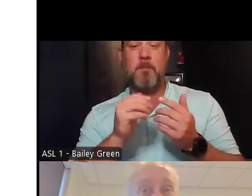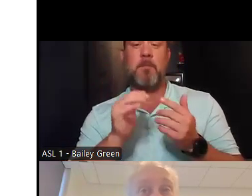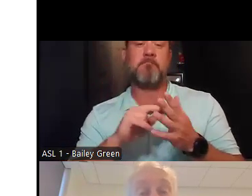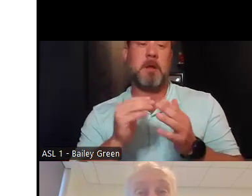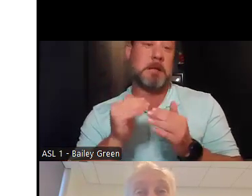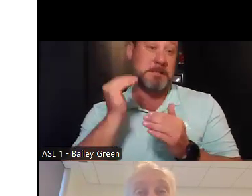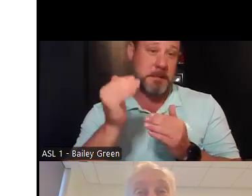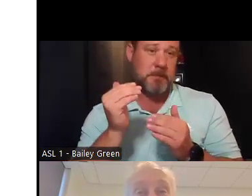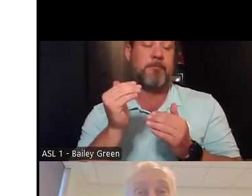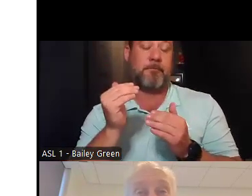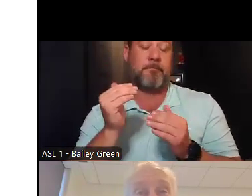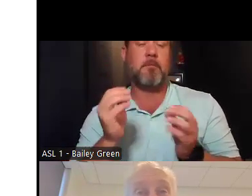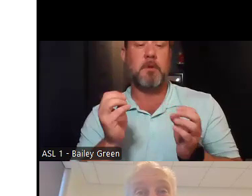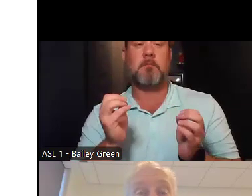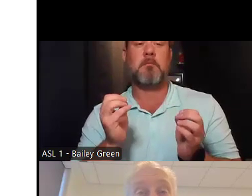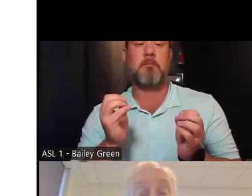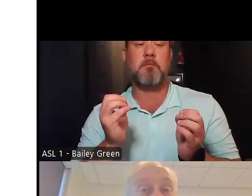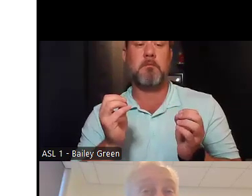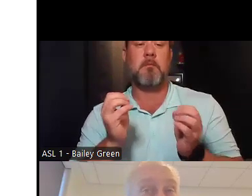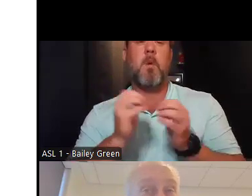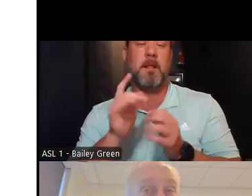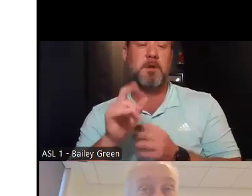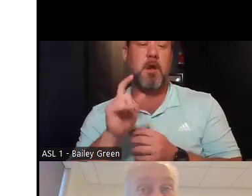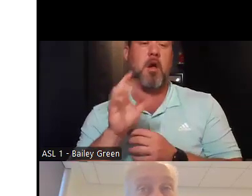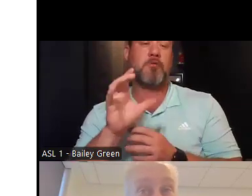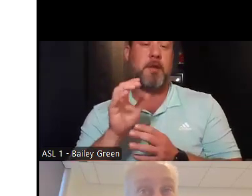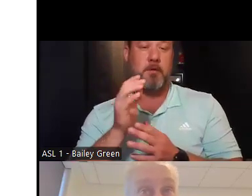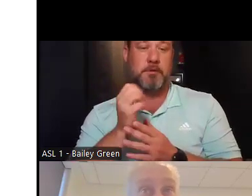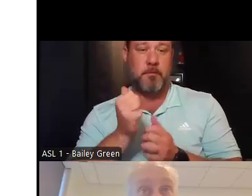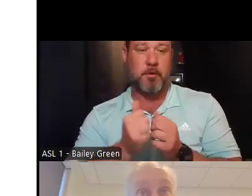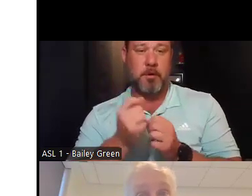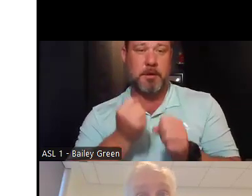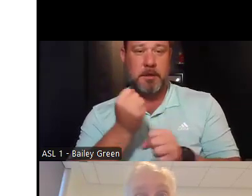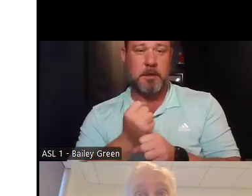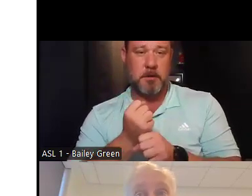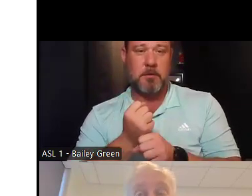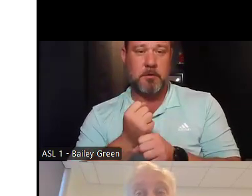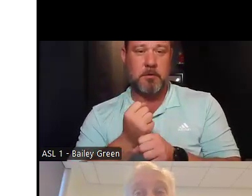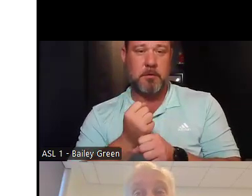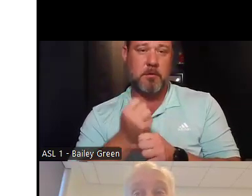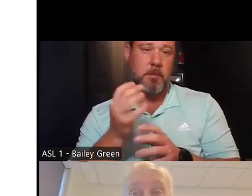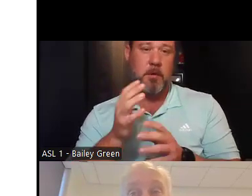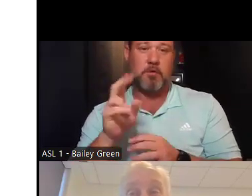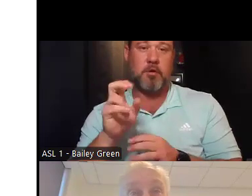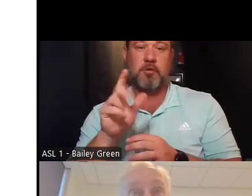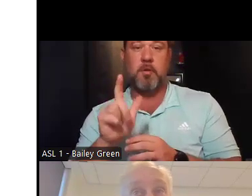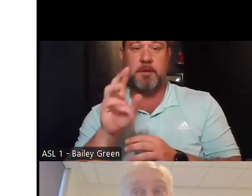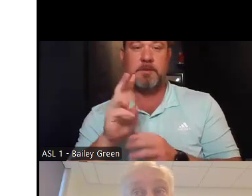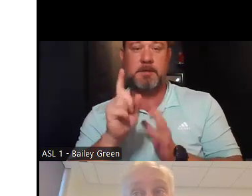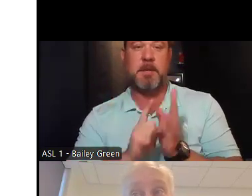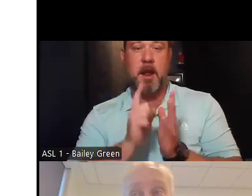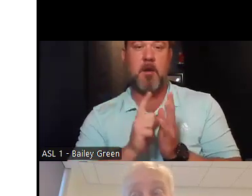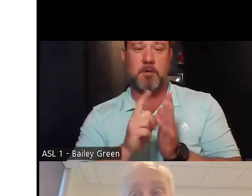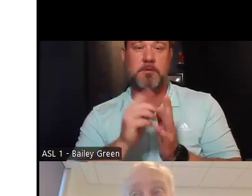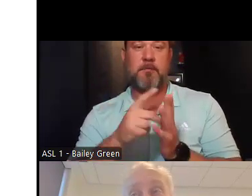extensive home care that was assumed to be $100,000 per year. That would get you about 226 hours of